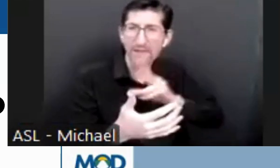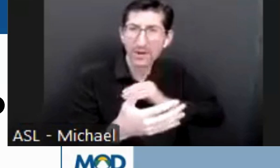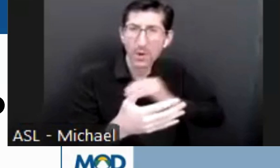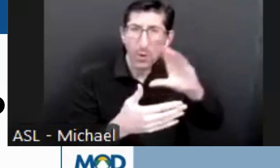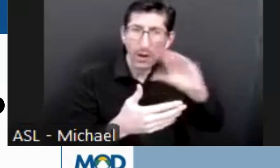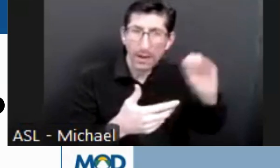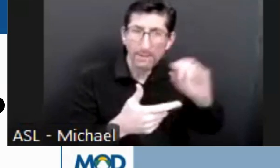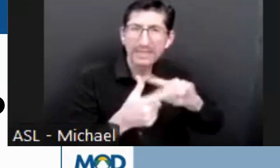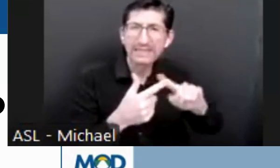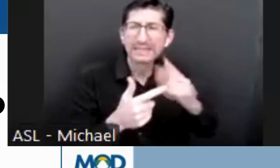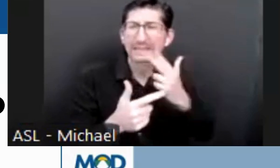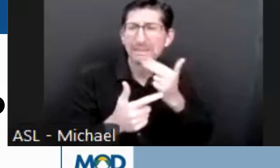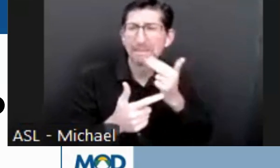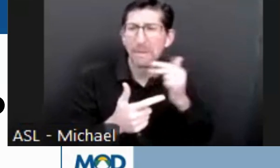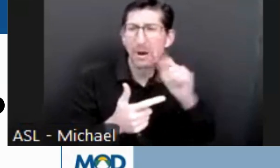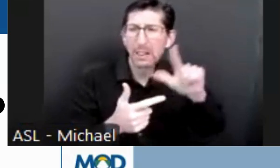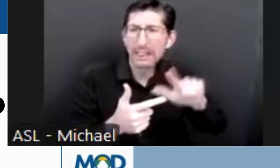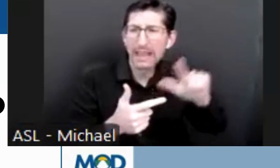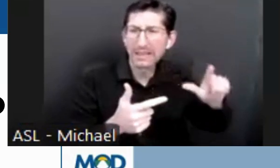the two-family